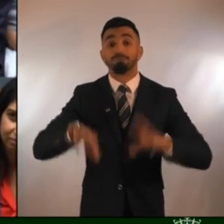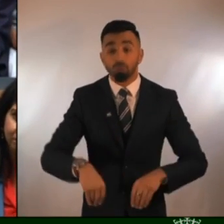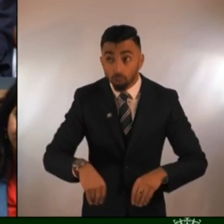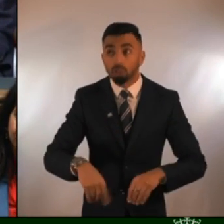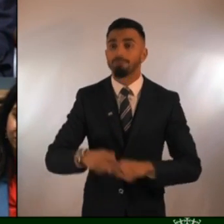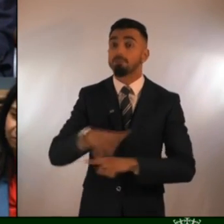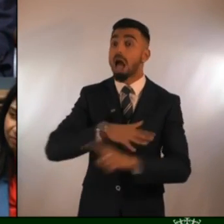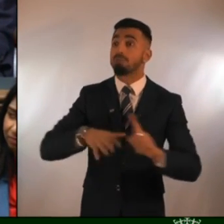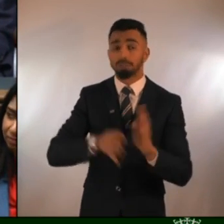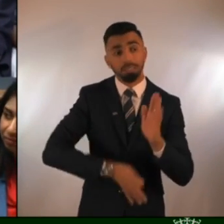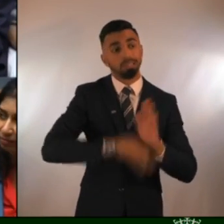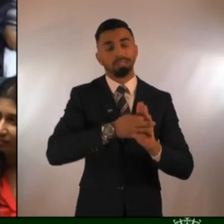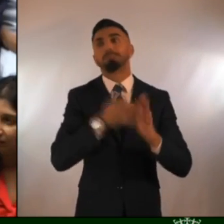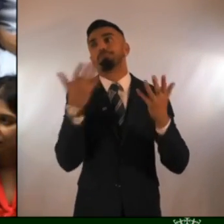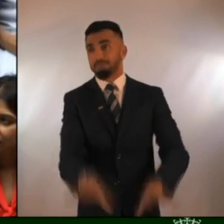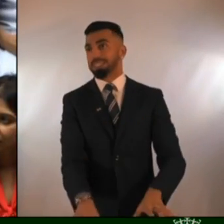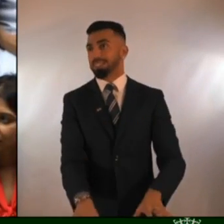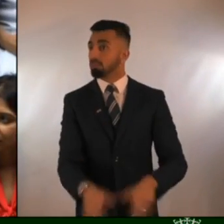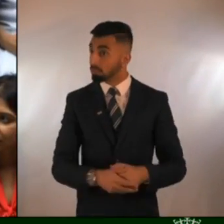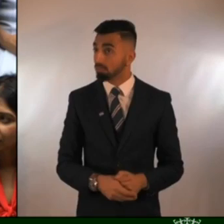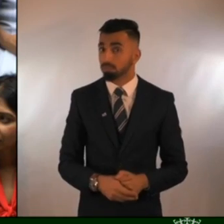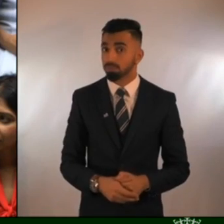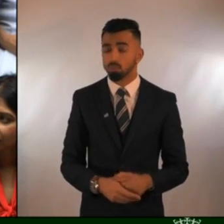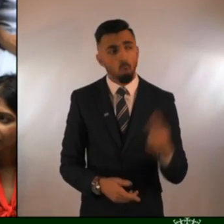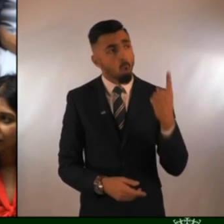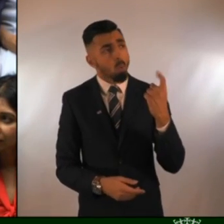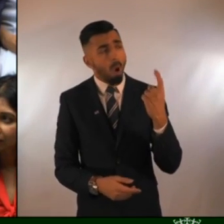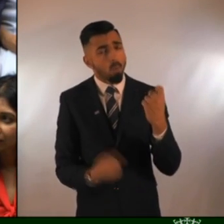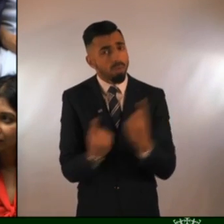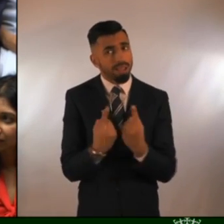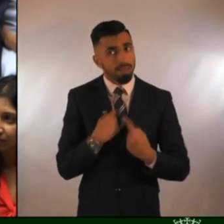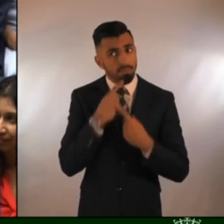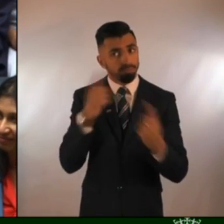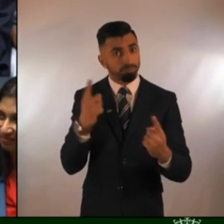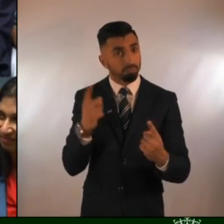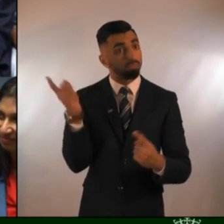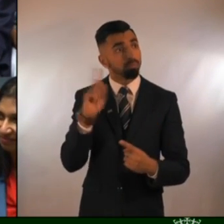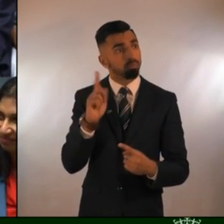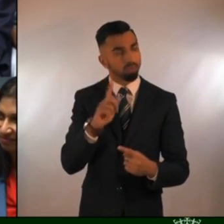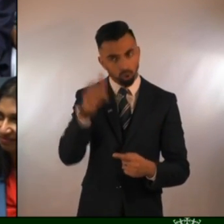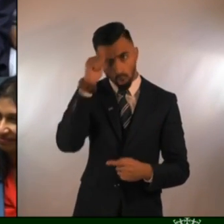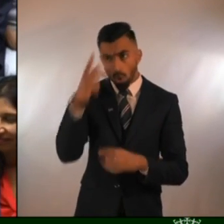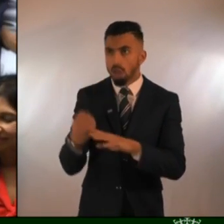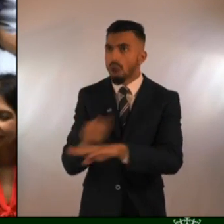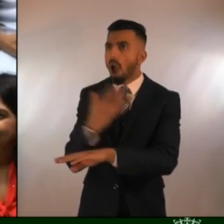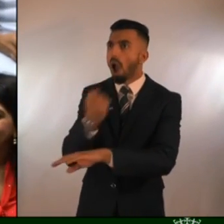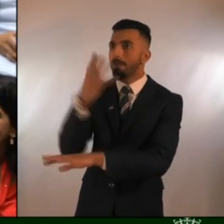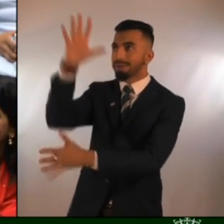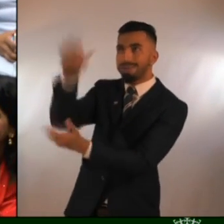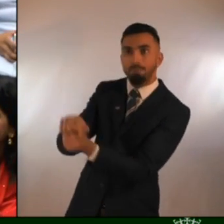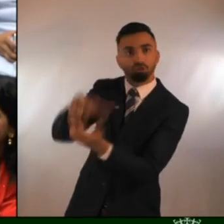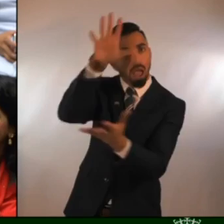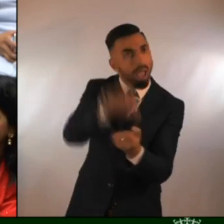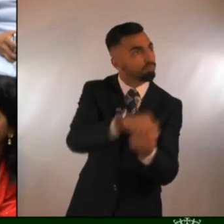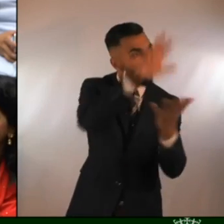I can make one further announcement on green growth. Carbon capture and storage is precisely the kind of exciting